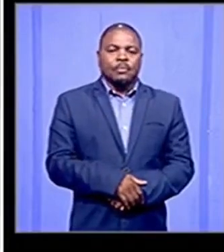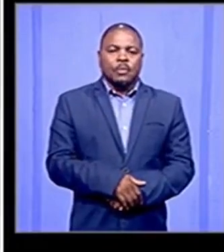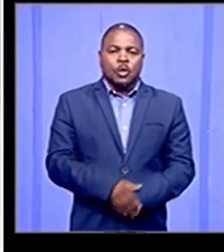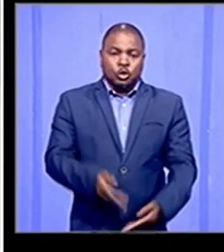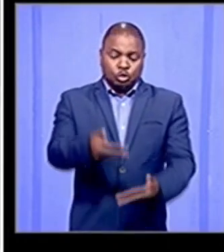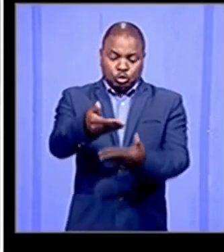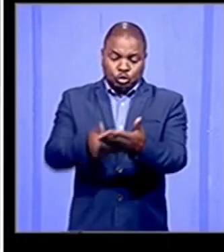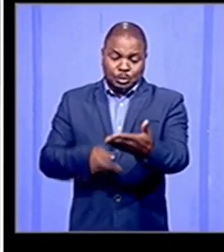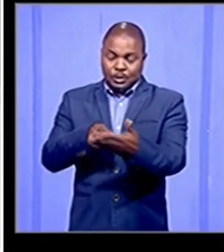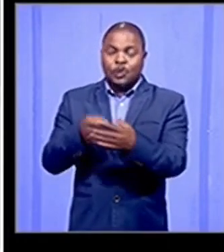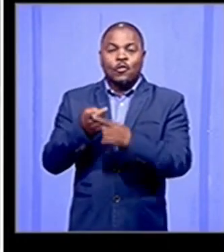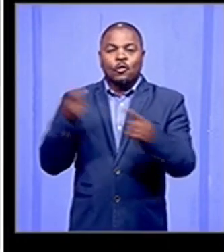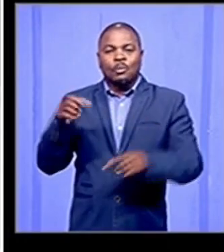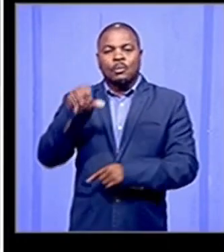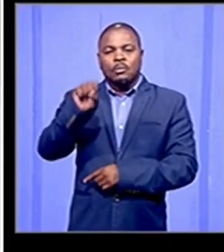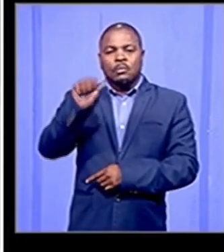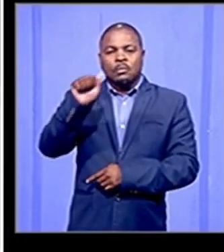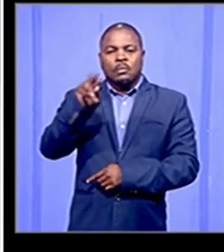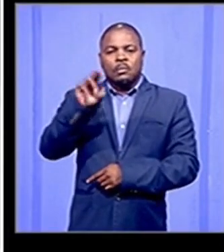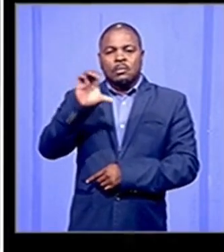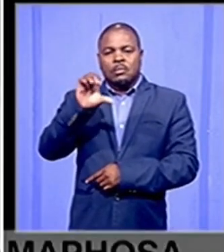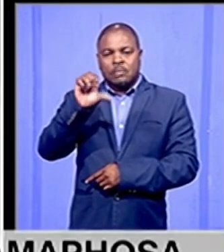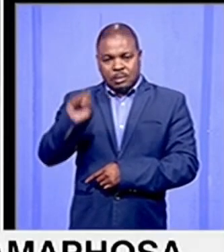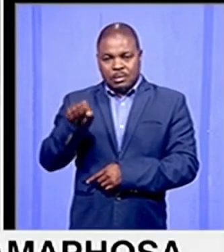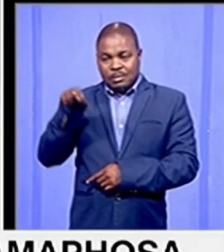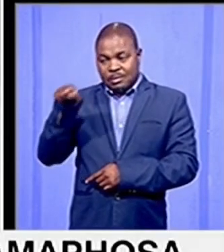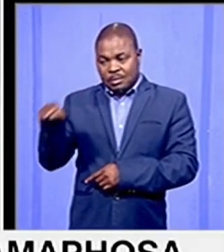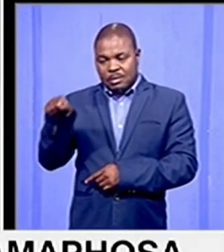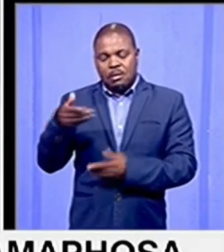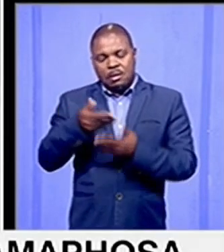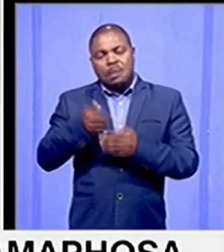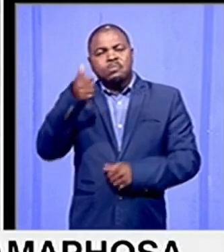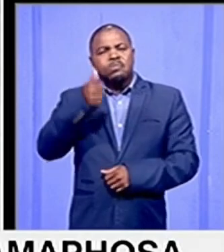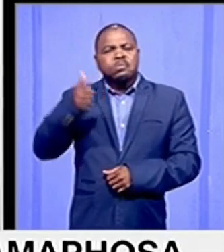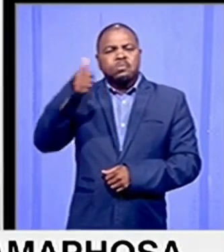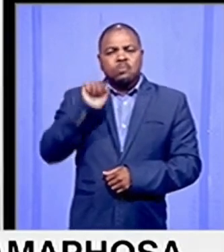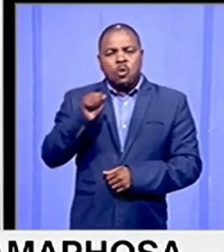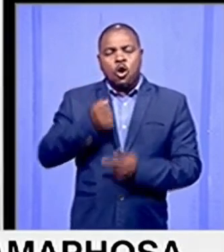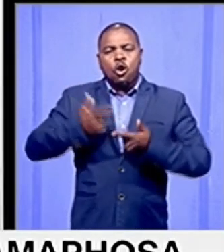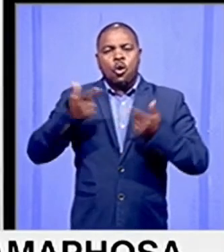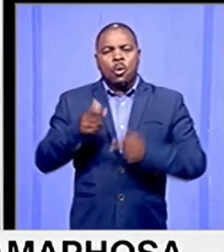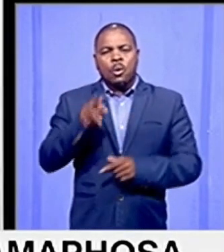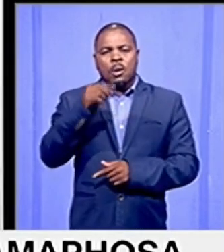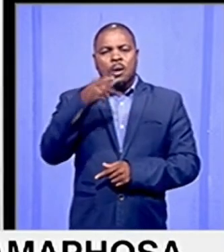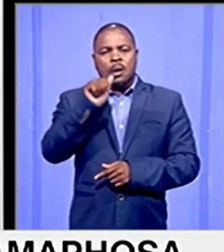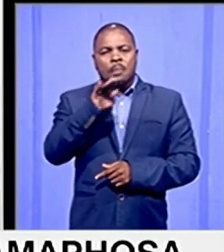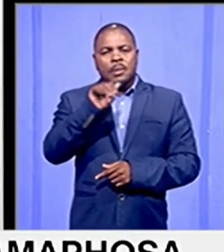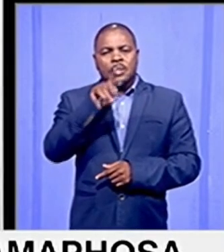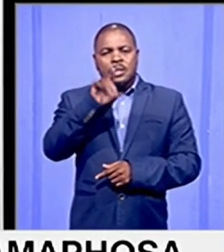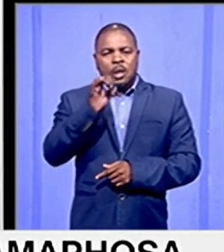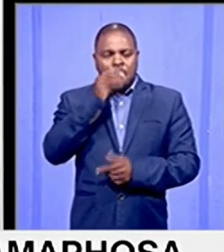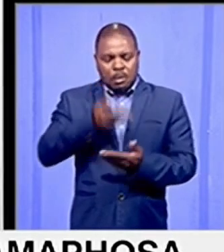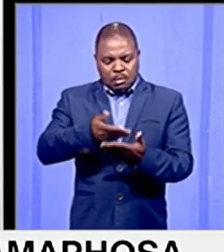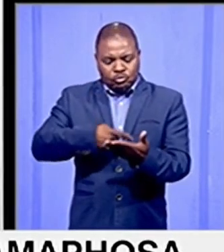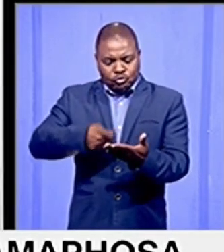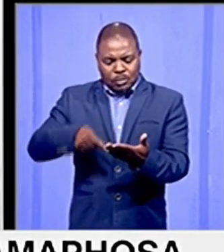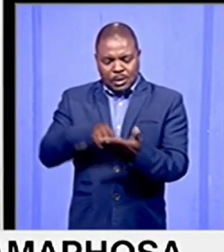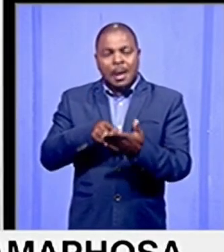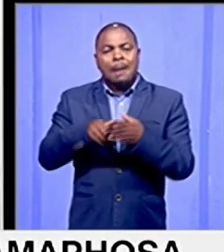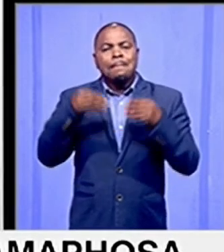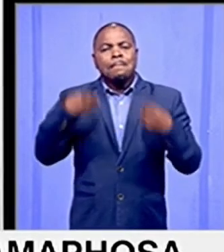Tokomane eo SARS e fileng DA e saenetsweng ke tsebisa yona sa molao se bongang kabinde e bolela hore SARS ha ena direkoto tsa moebi wa